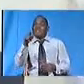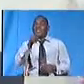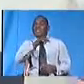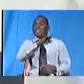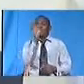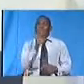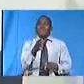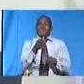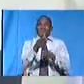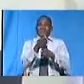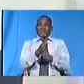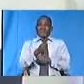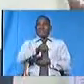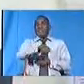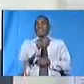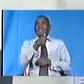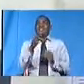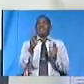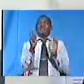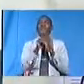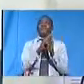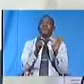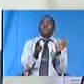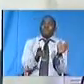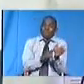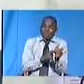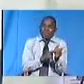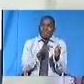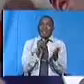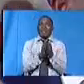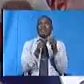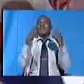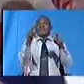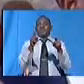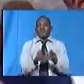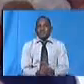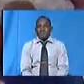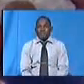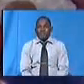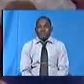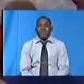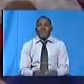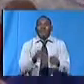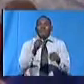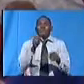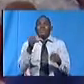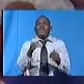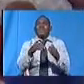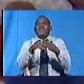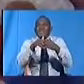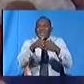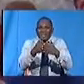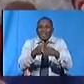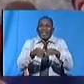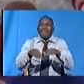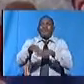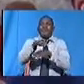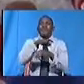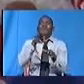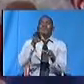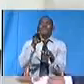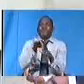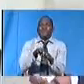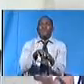any report, of any such incident. So how could overvoting